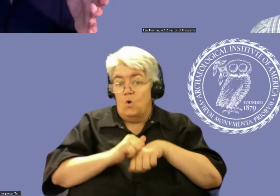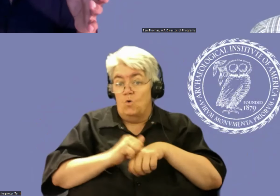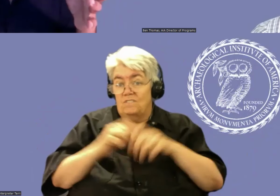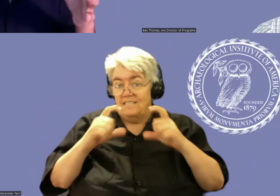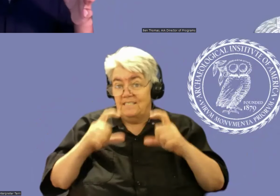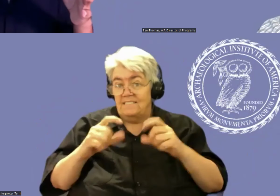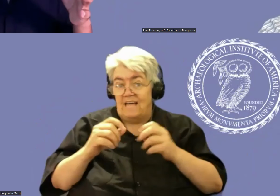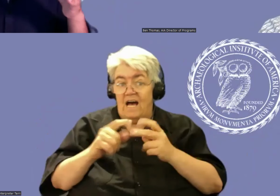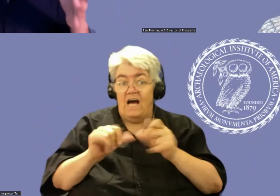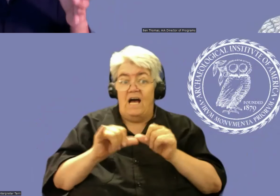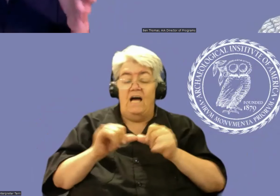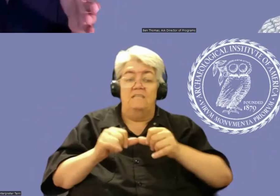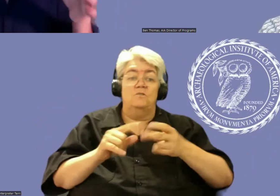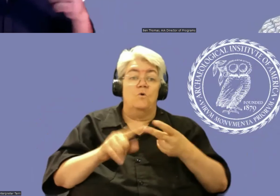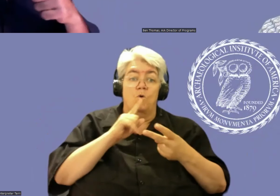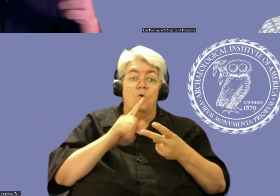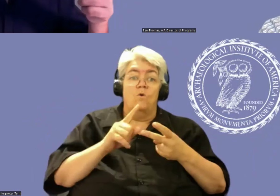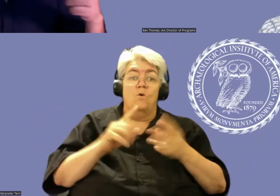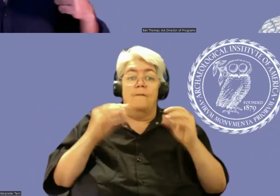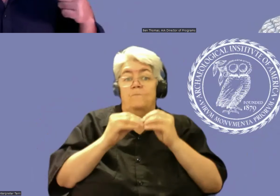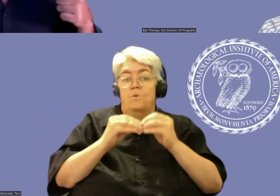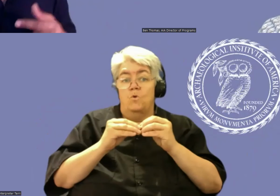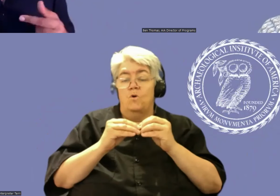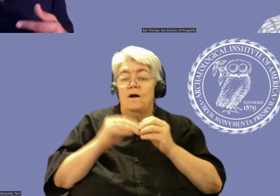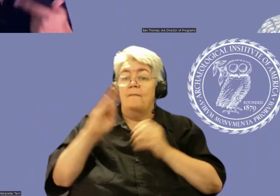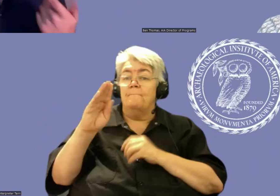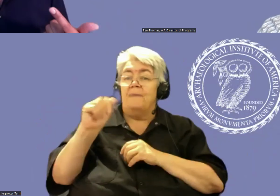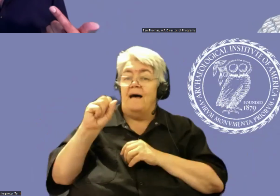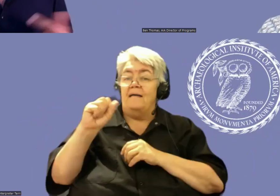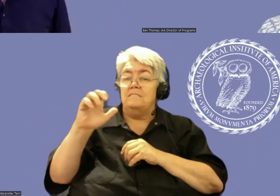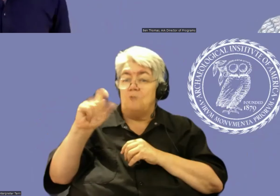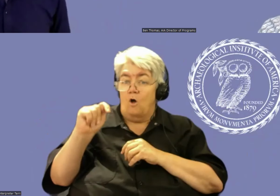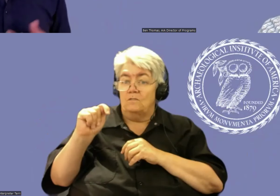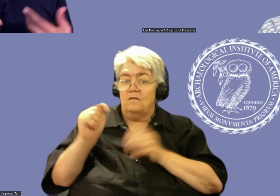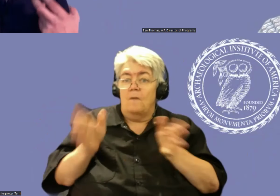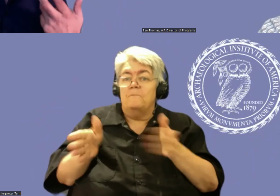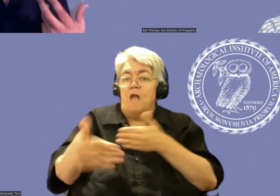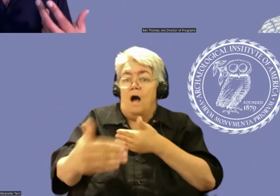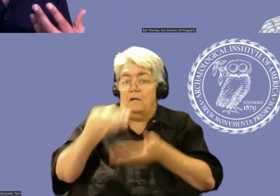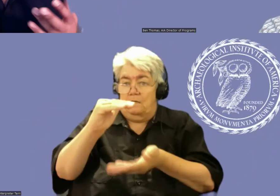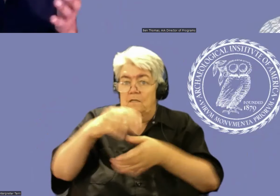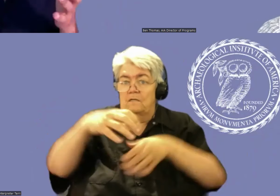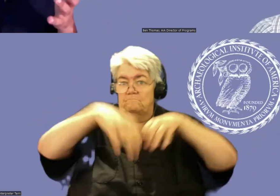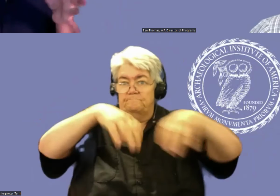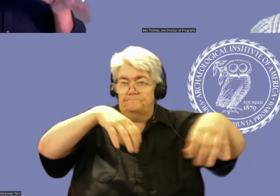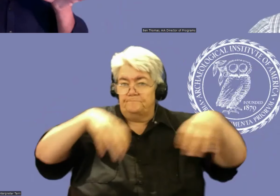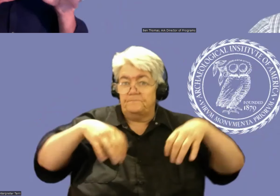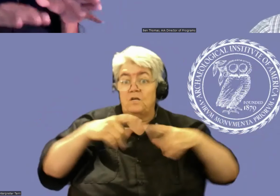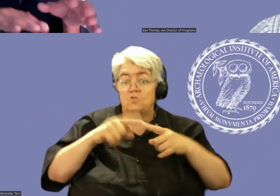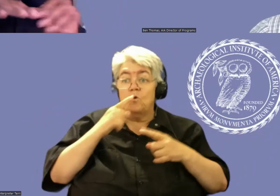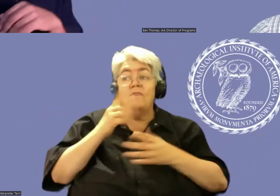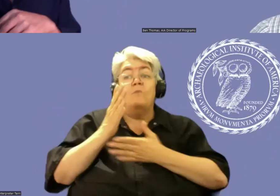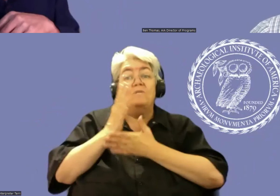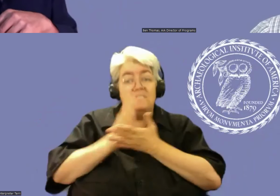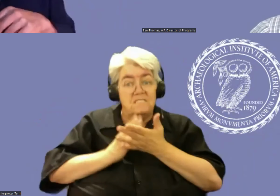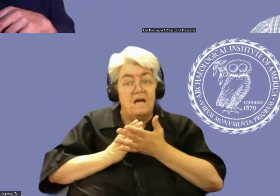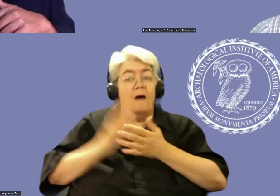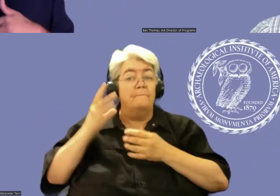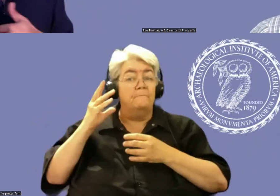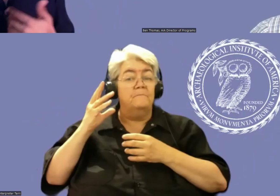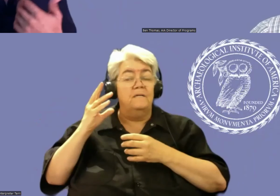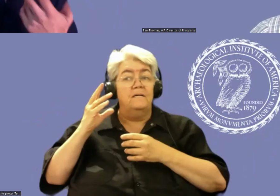more use of, there was greater use of basalt cut, basalt block. So there was definitely memory. And some of these